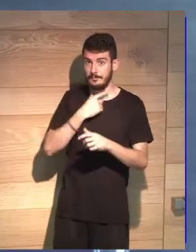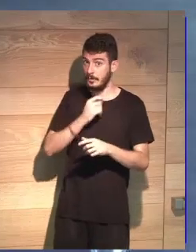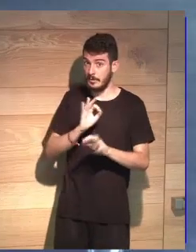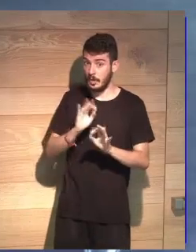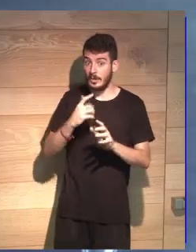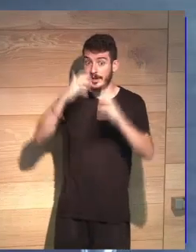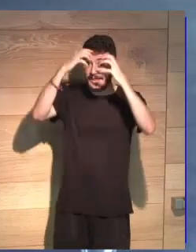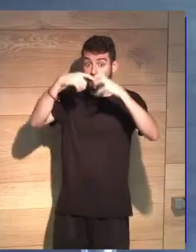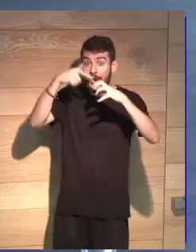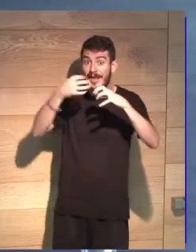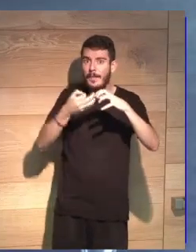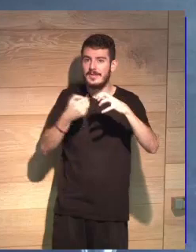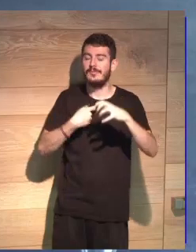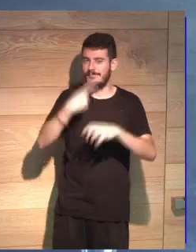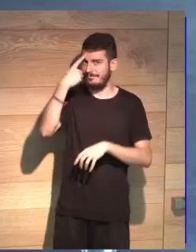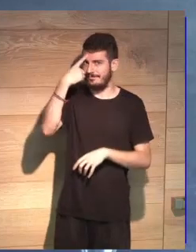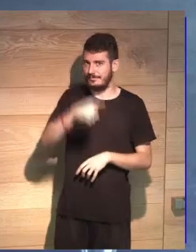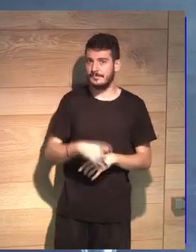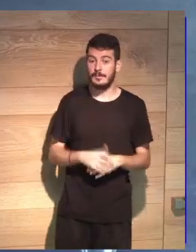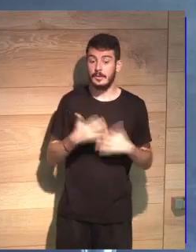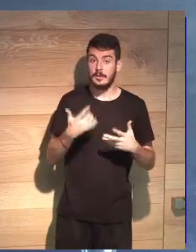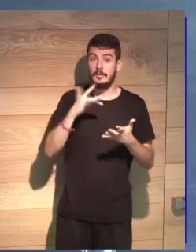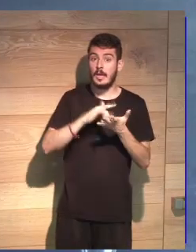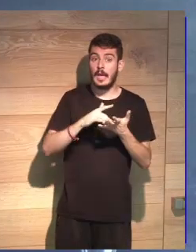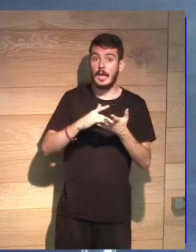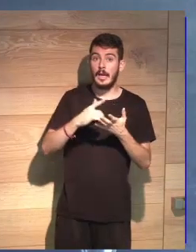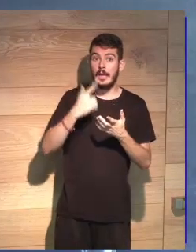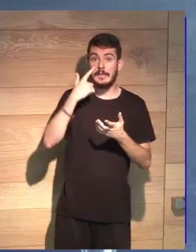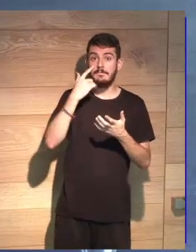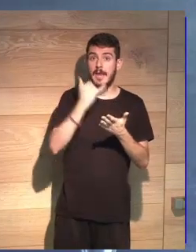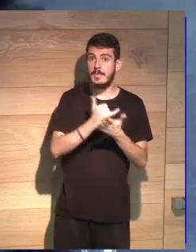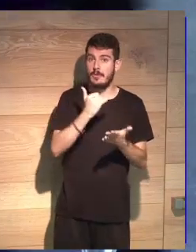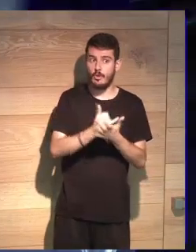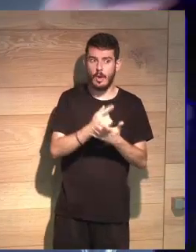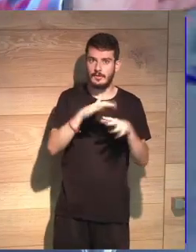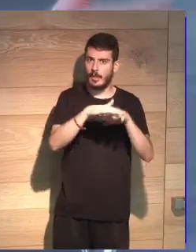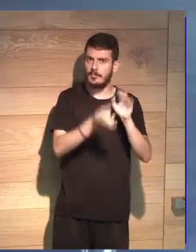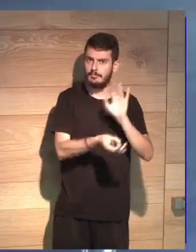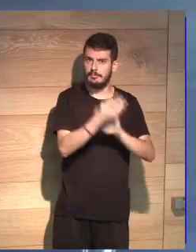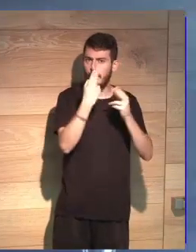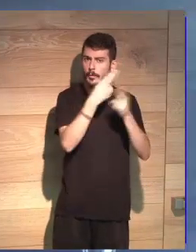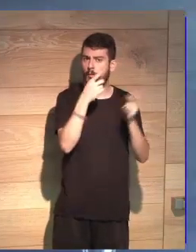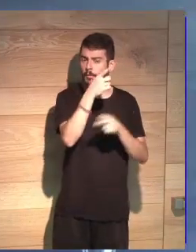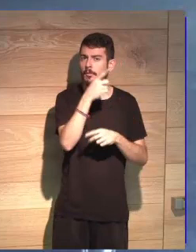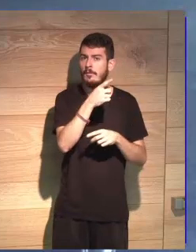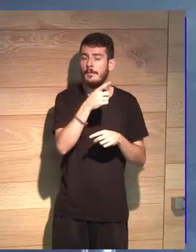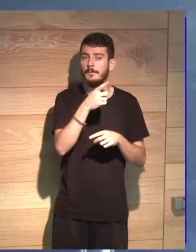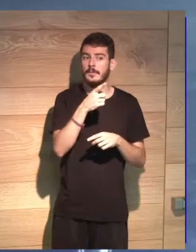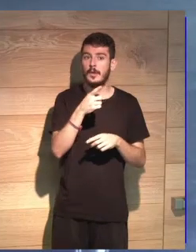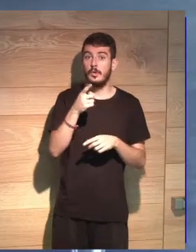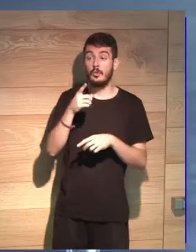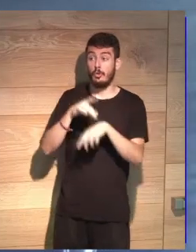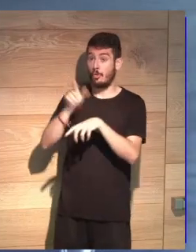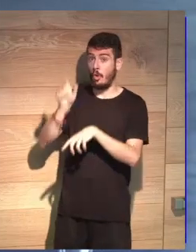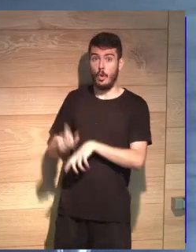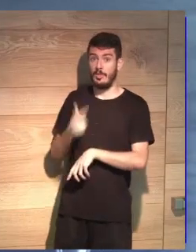several things that went on in the brain. She claimed not to know anything about video games, but she ran this experiment that is